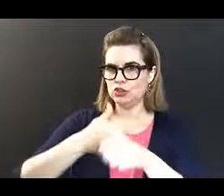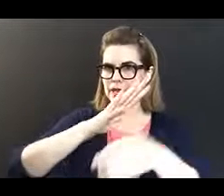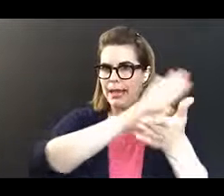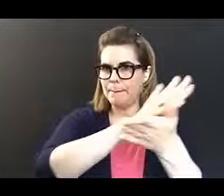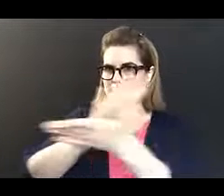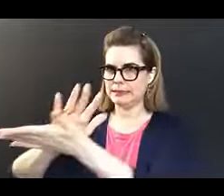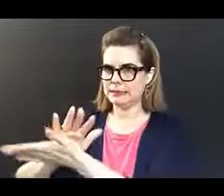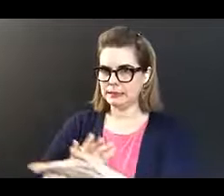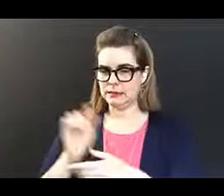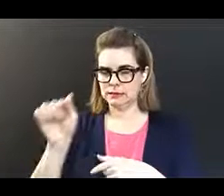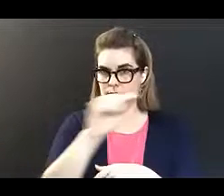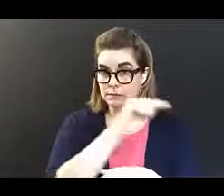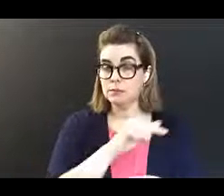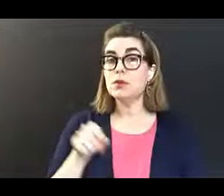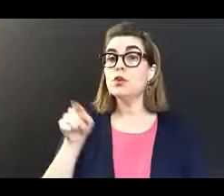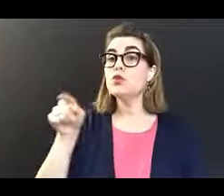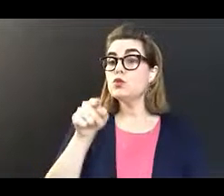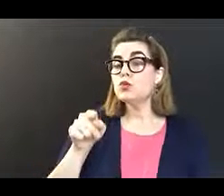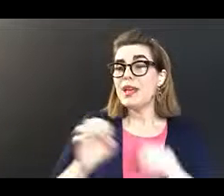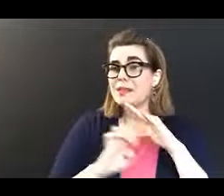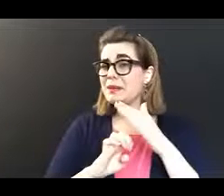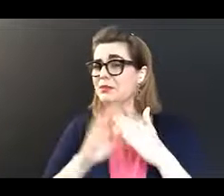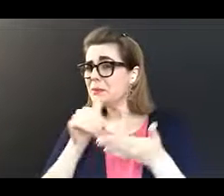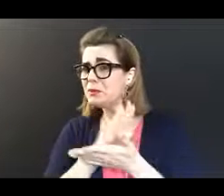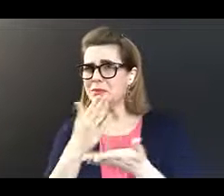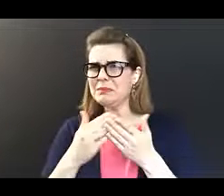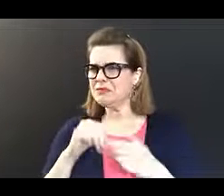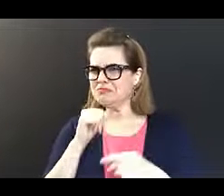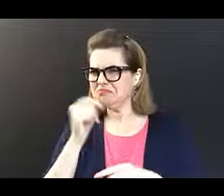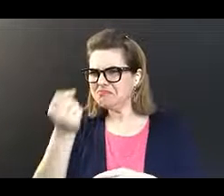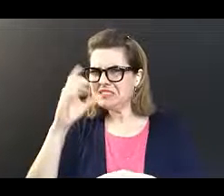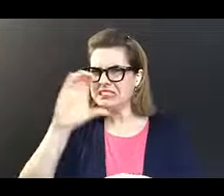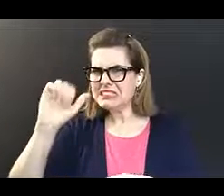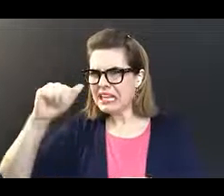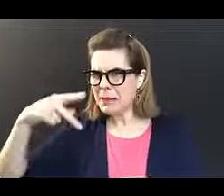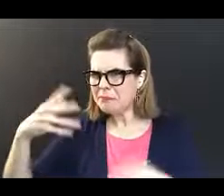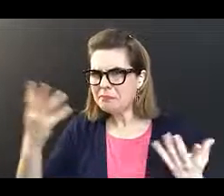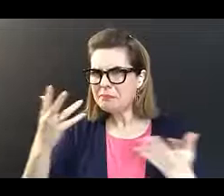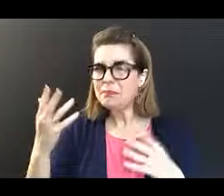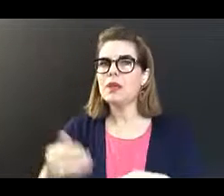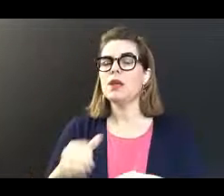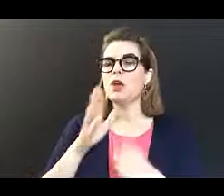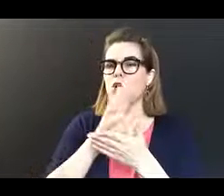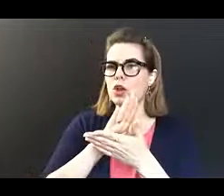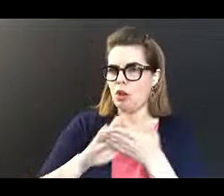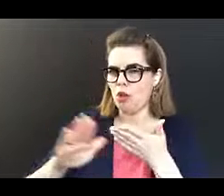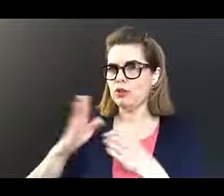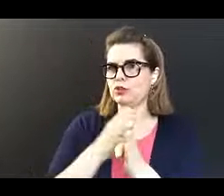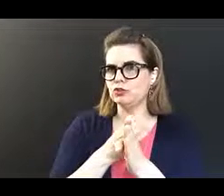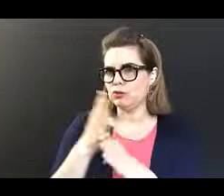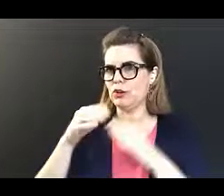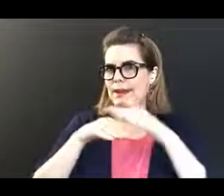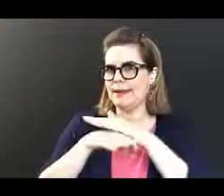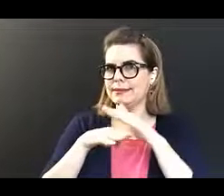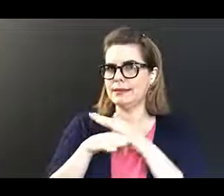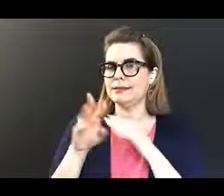school counselors who may not know what CCAP stands for, it's our College Career Access Pathways, and it really allows for